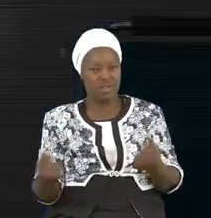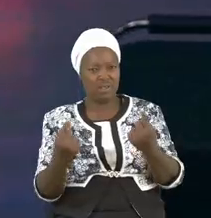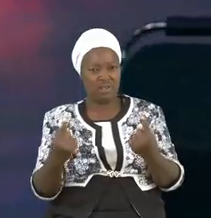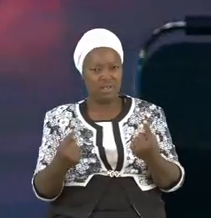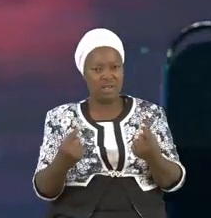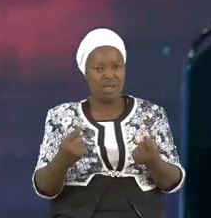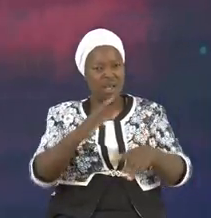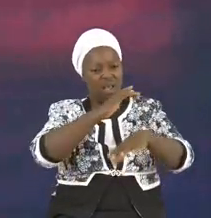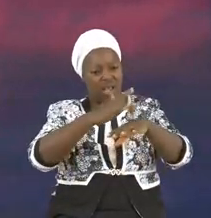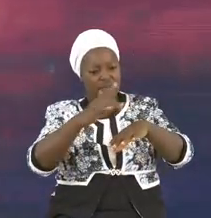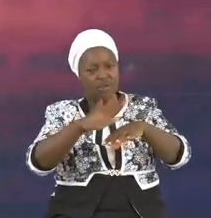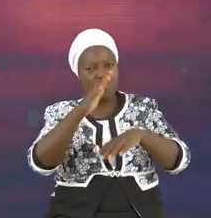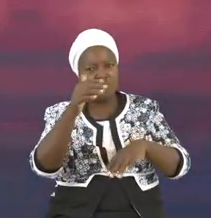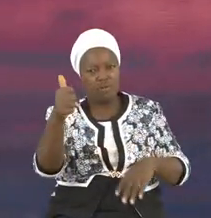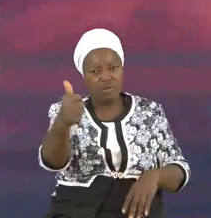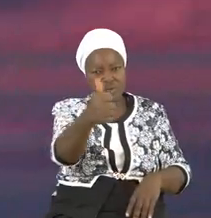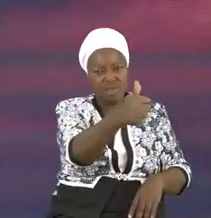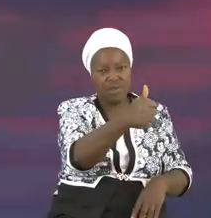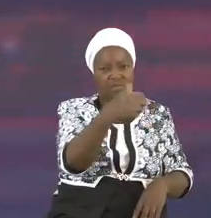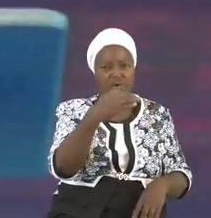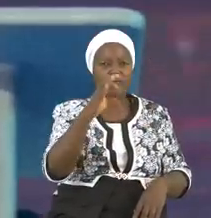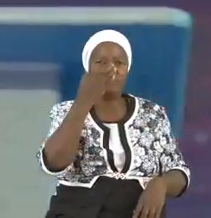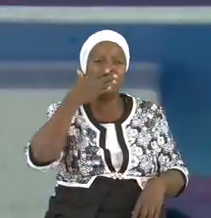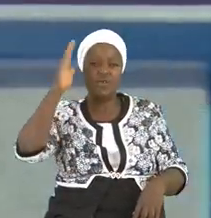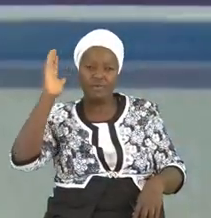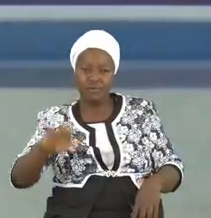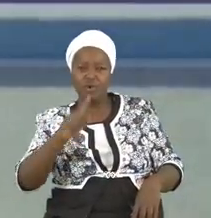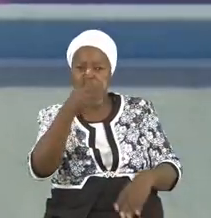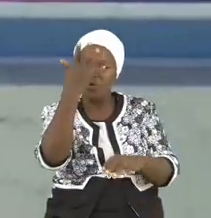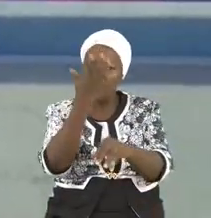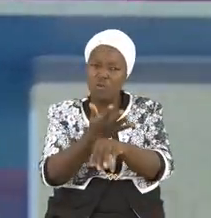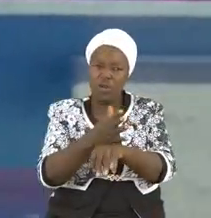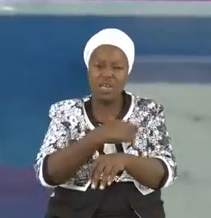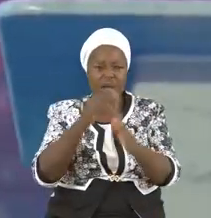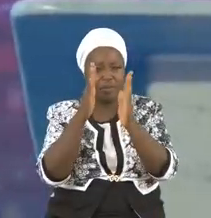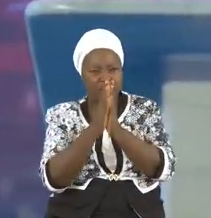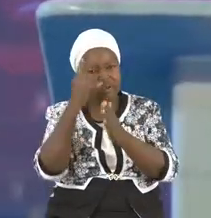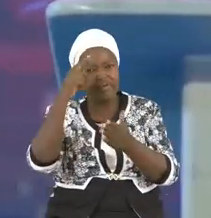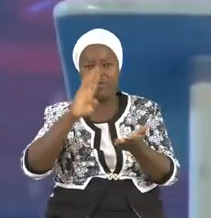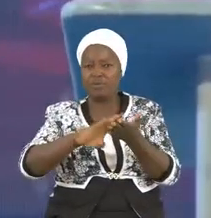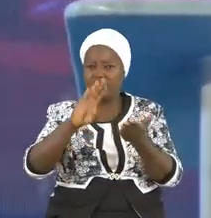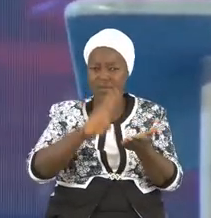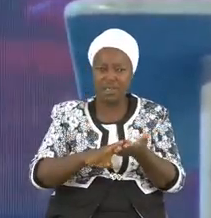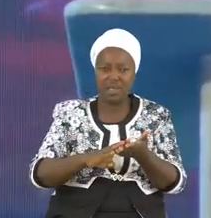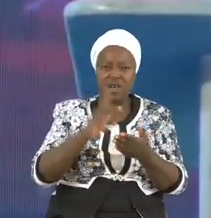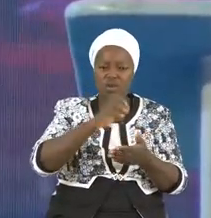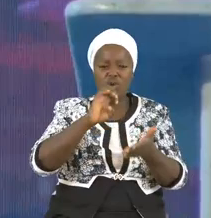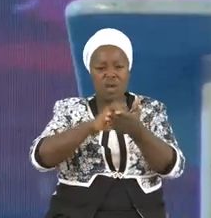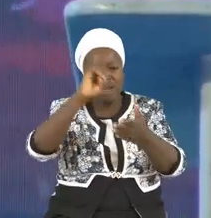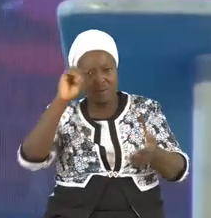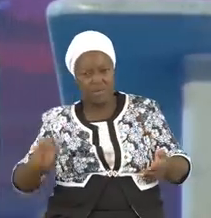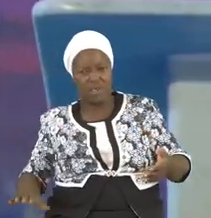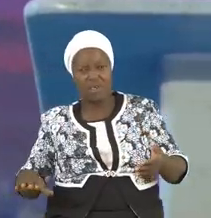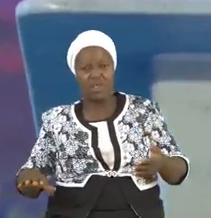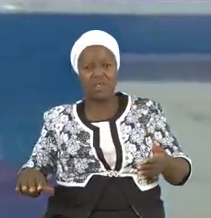evil. You plead and you pray for pardon. You eliminate sinful